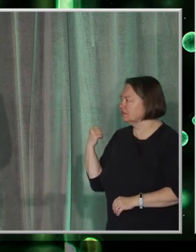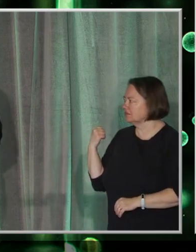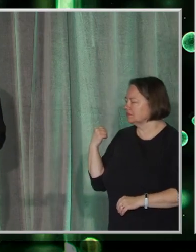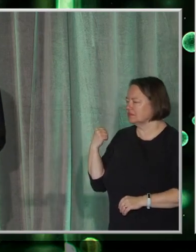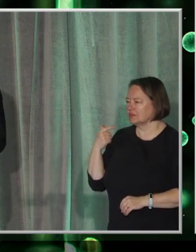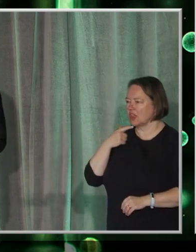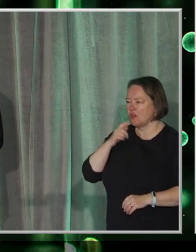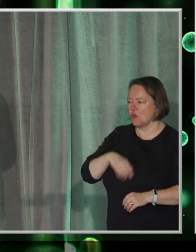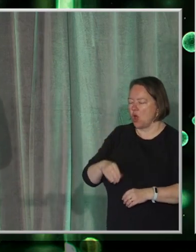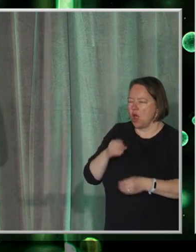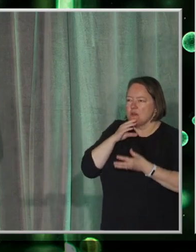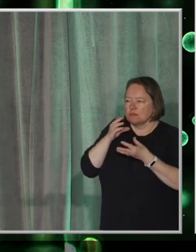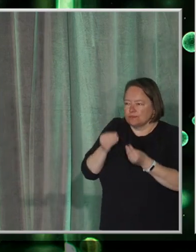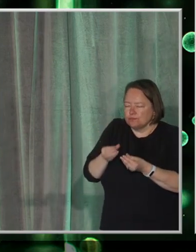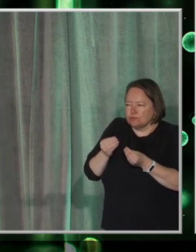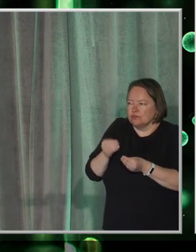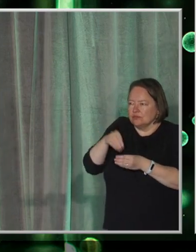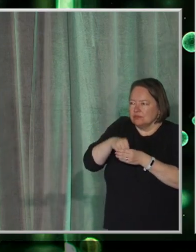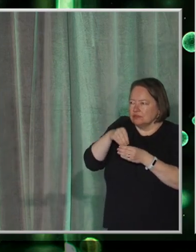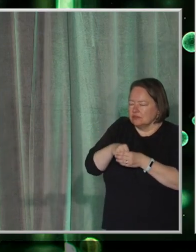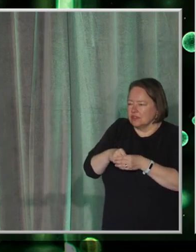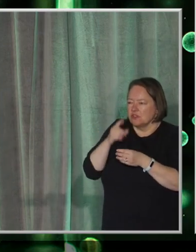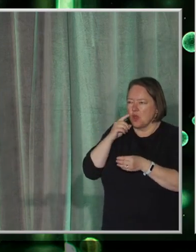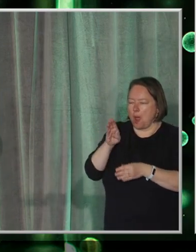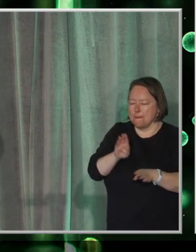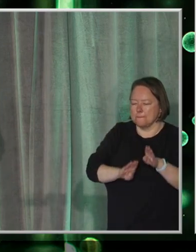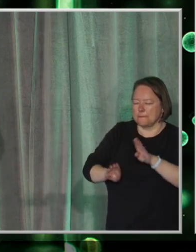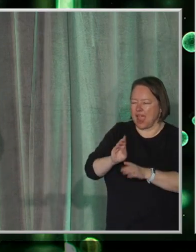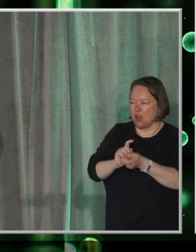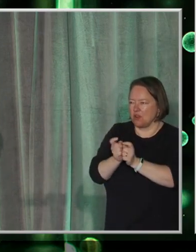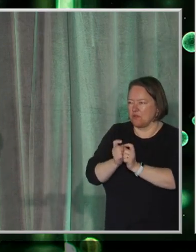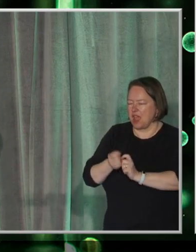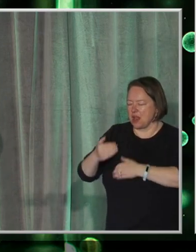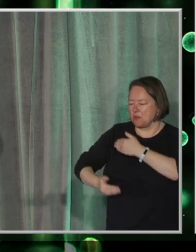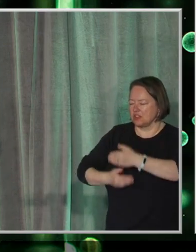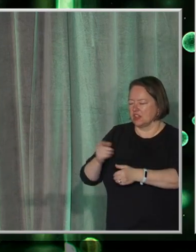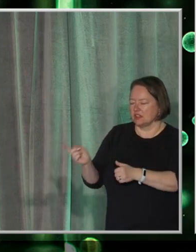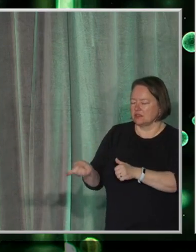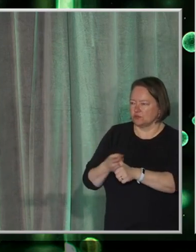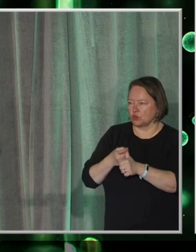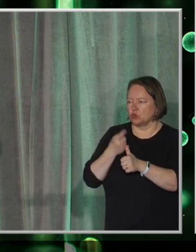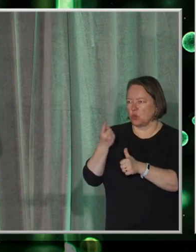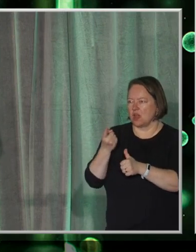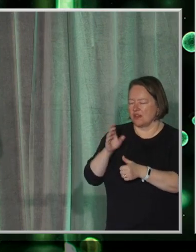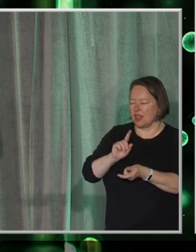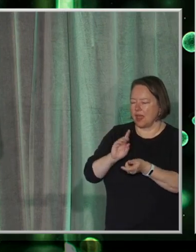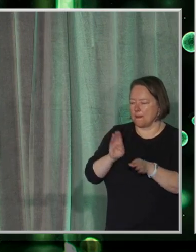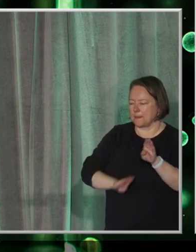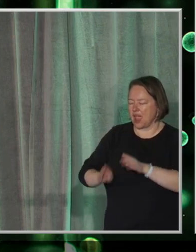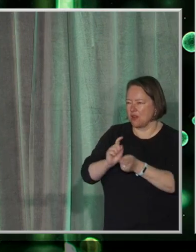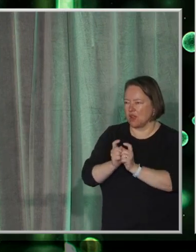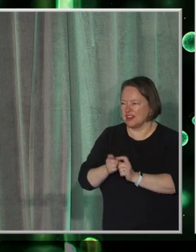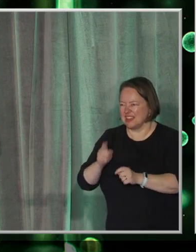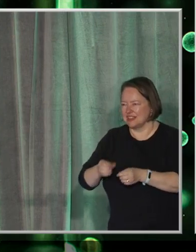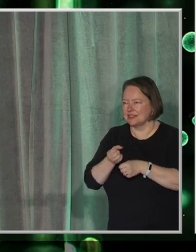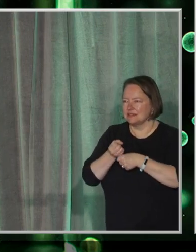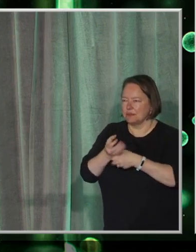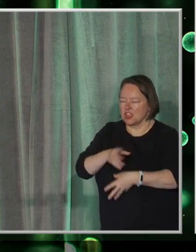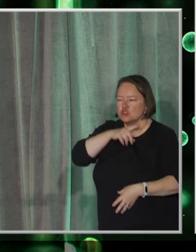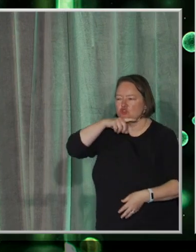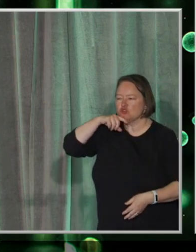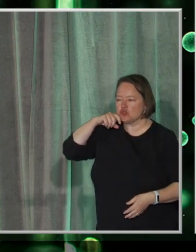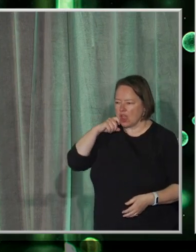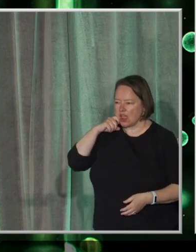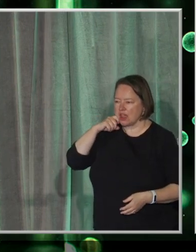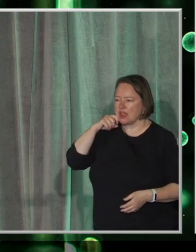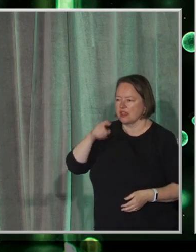To lower the moisture content is in the biorefining process. The first step of the biorefining process is the drying. The drying, we can